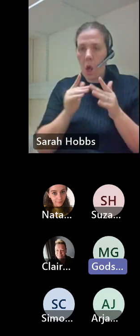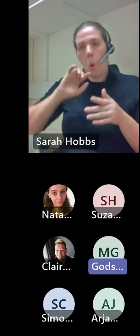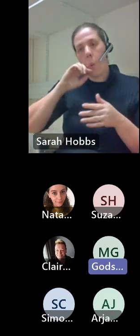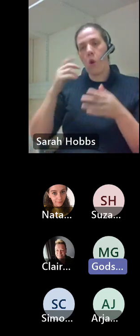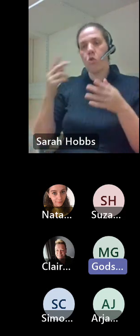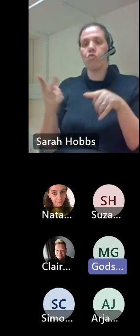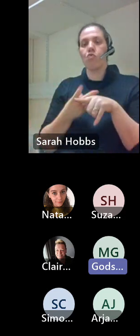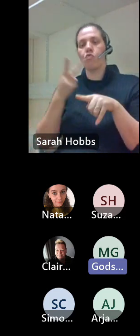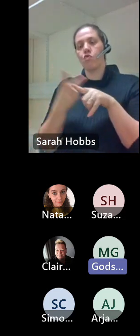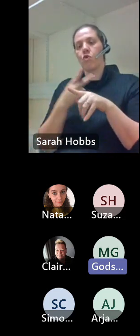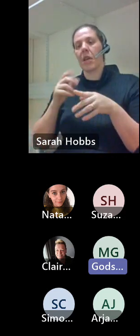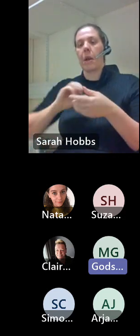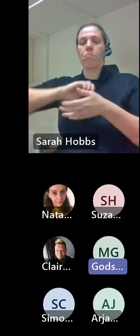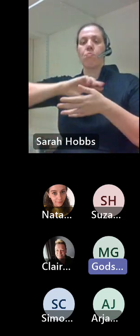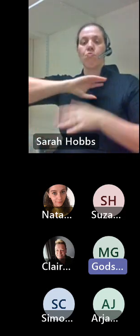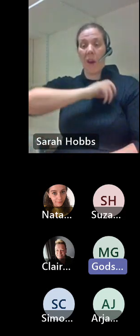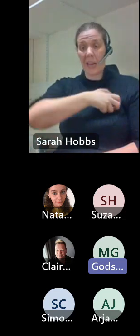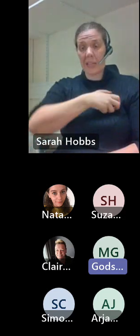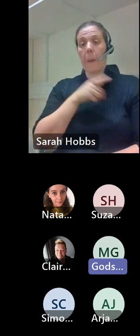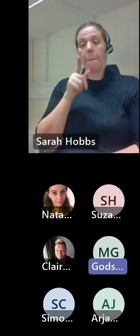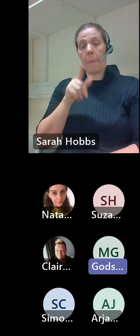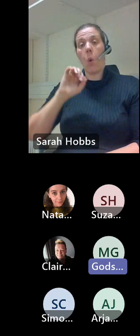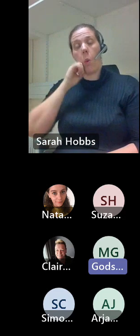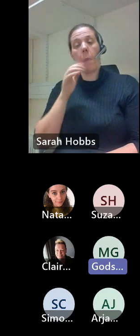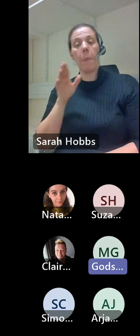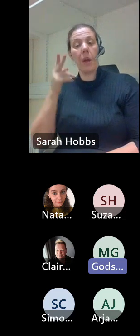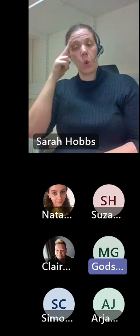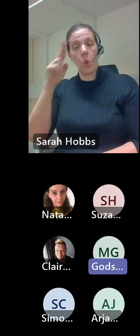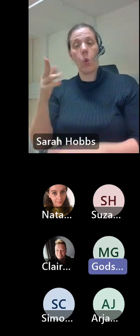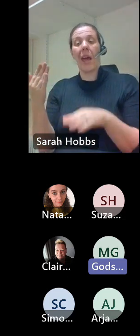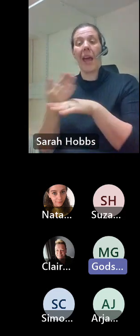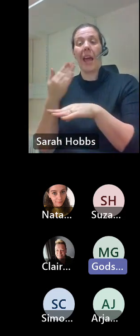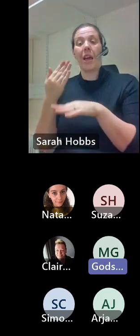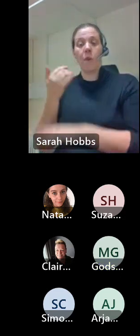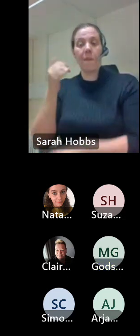it's still going to be called Action Fraud. Even if your incident is not